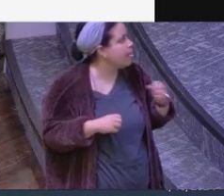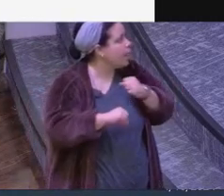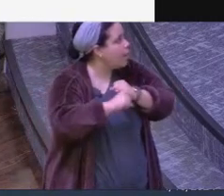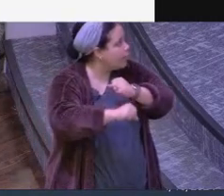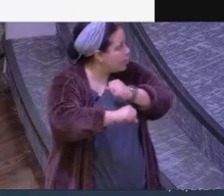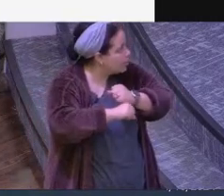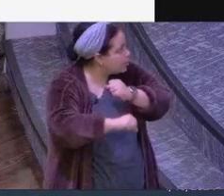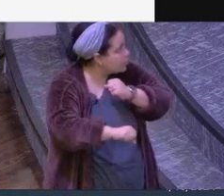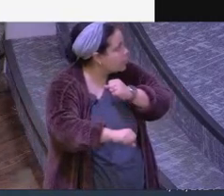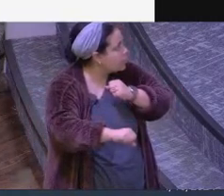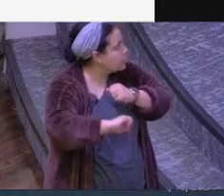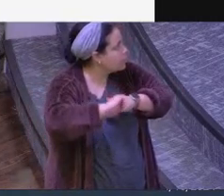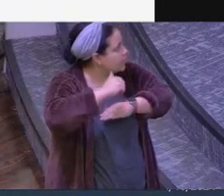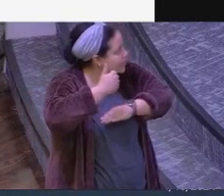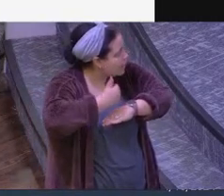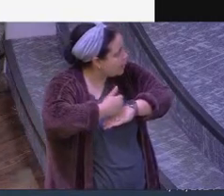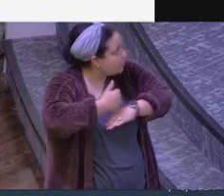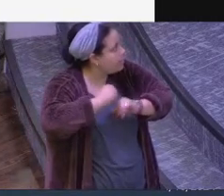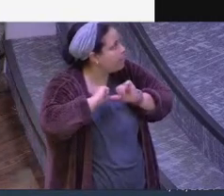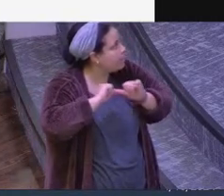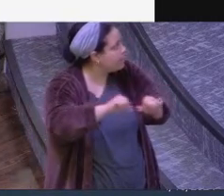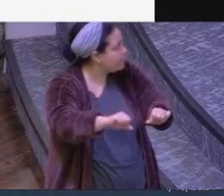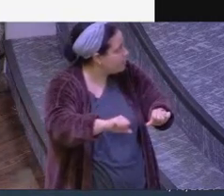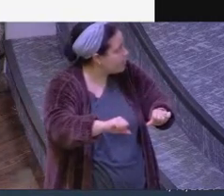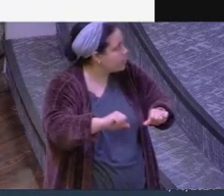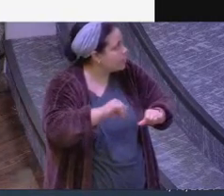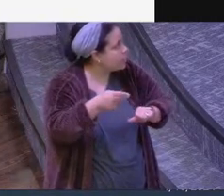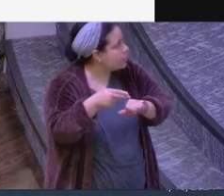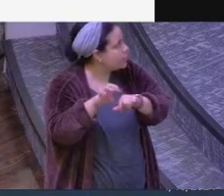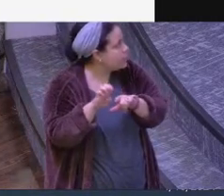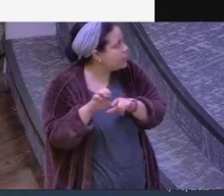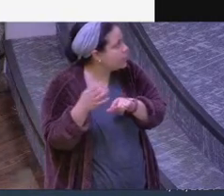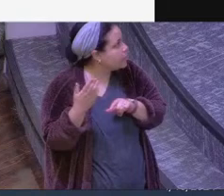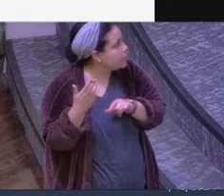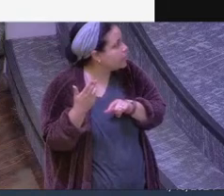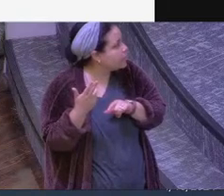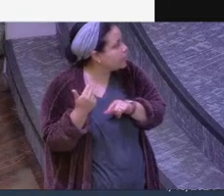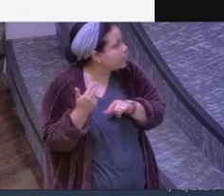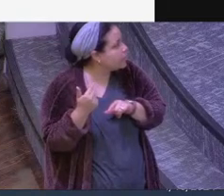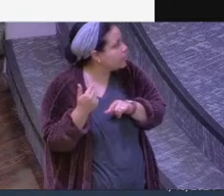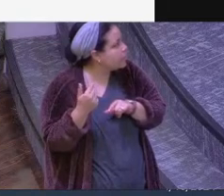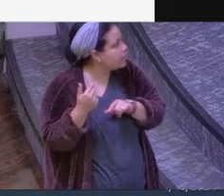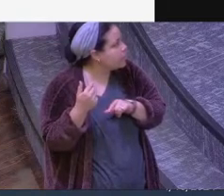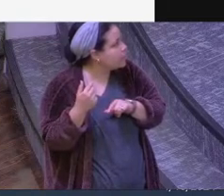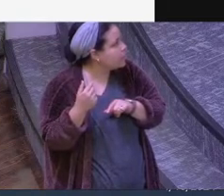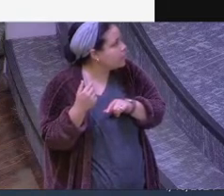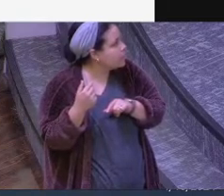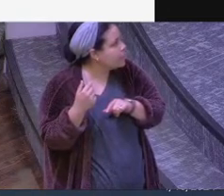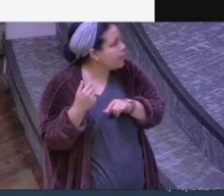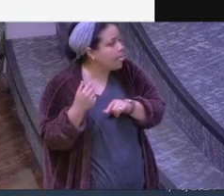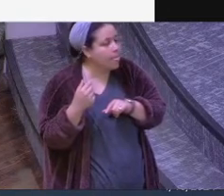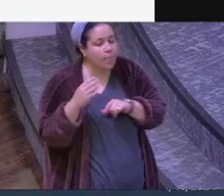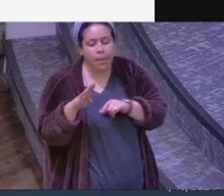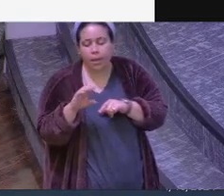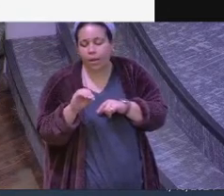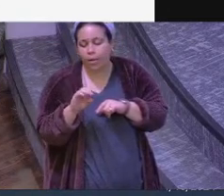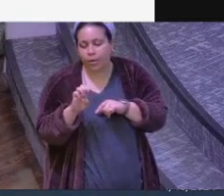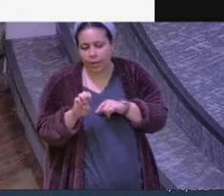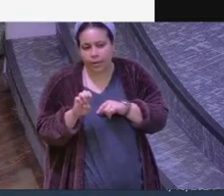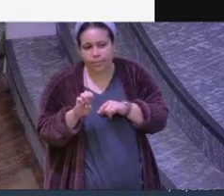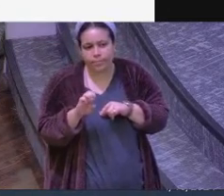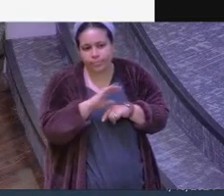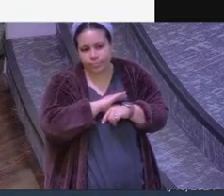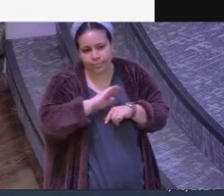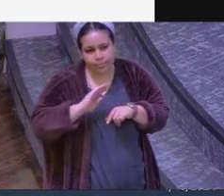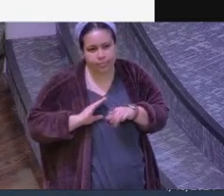that, then we're set. But and then June 13th at the board meeting, work session / board meeting, that's when we'll approve the final budget